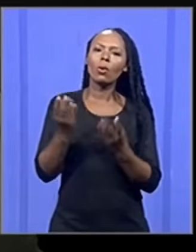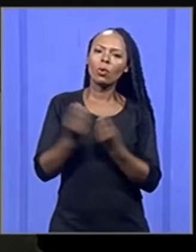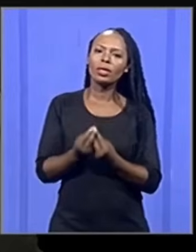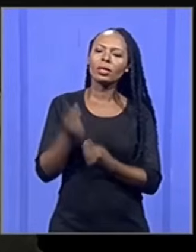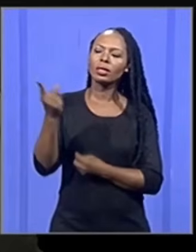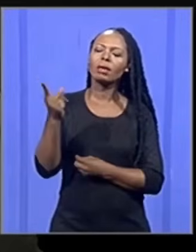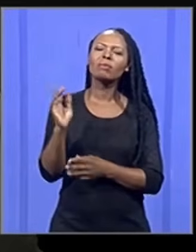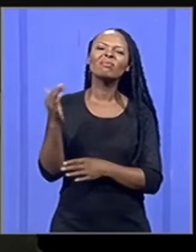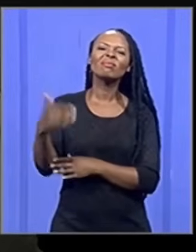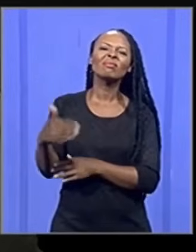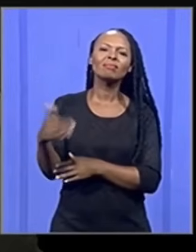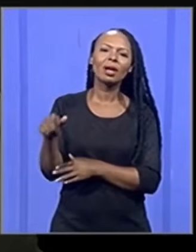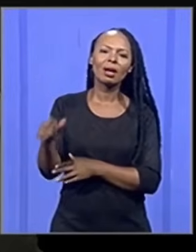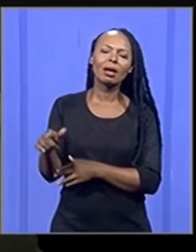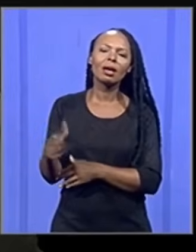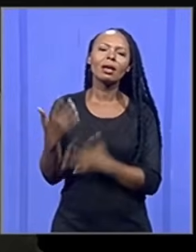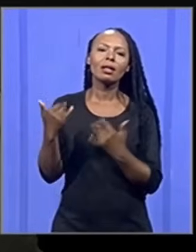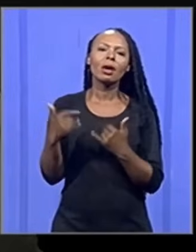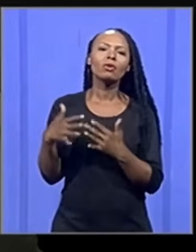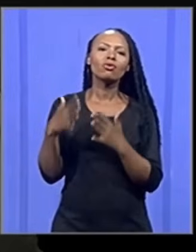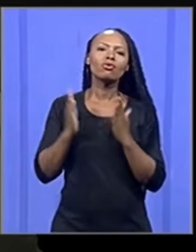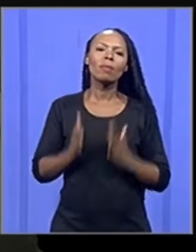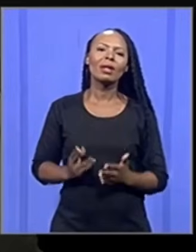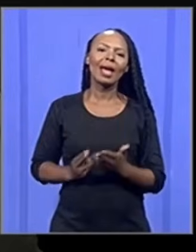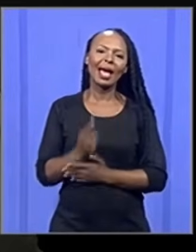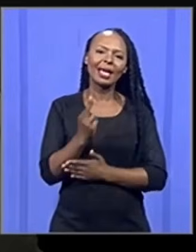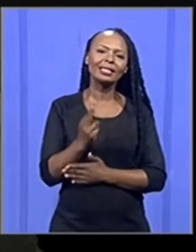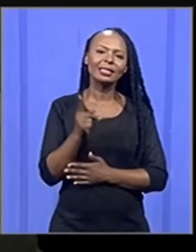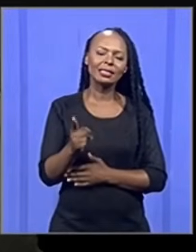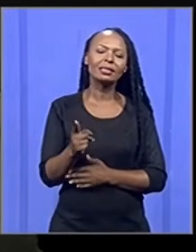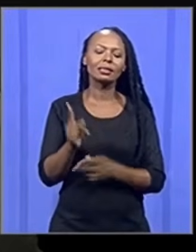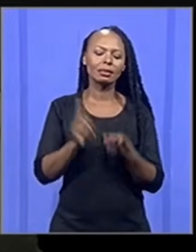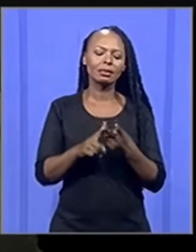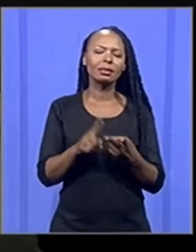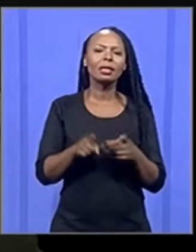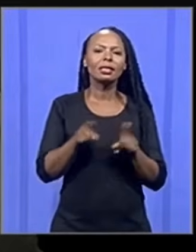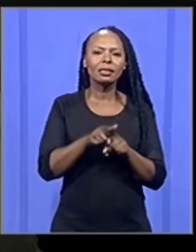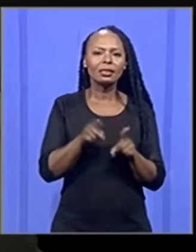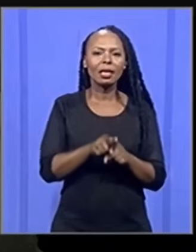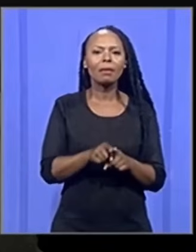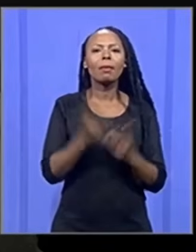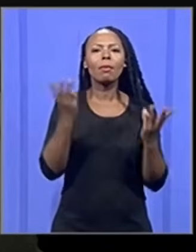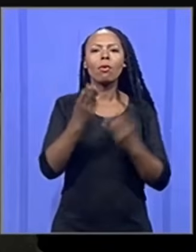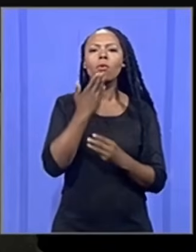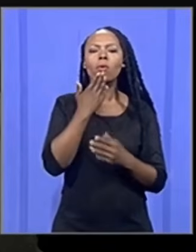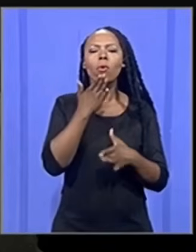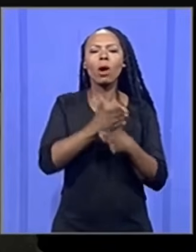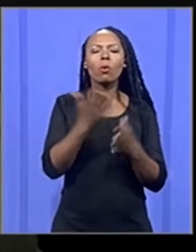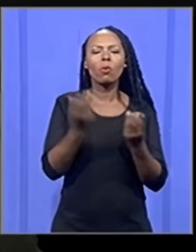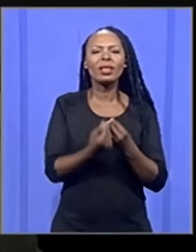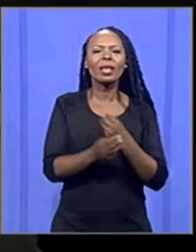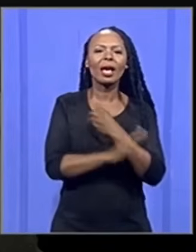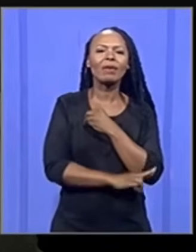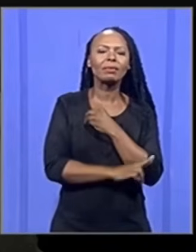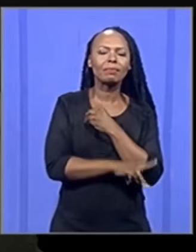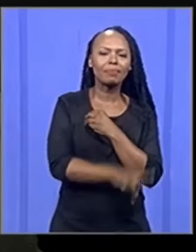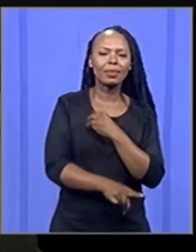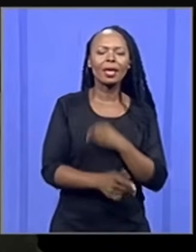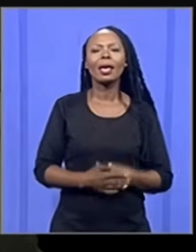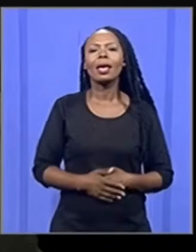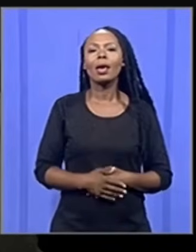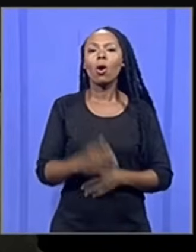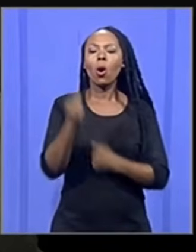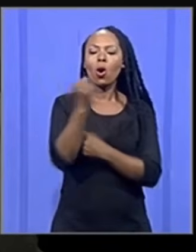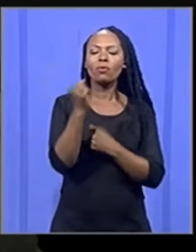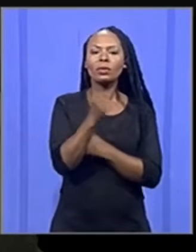Rights Council on these particular issues, even those that are dealing with refugees, so that the office of the SG, whatever laws that we do,